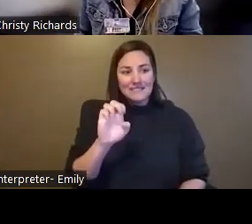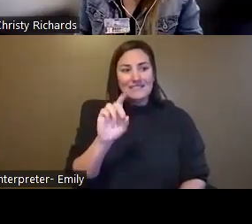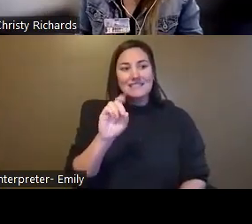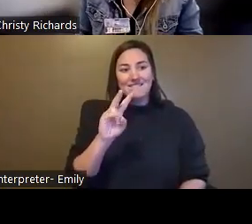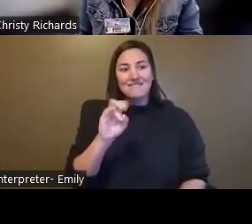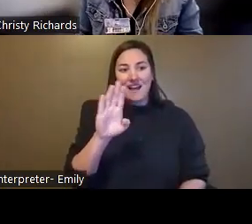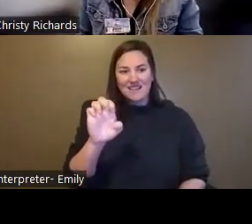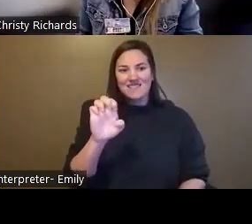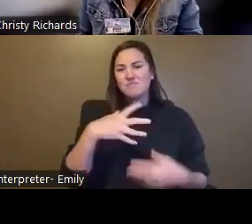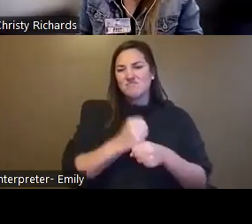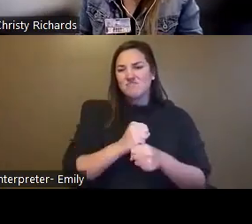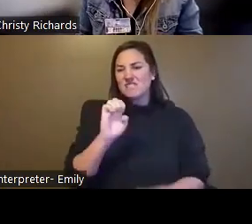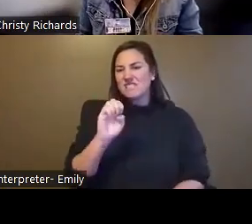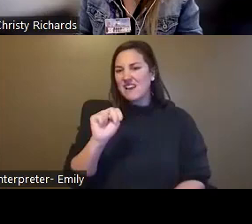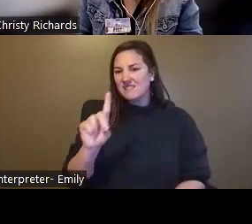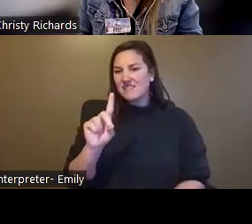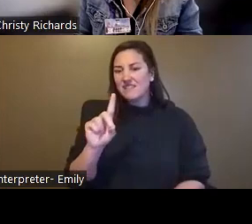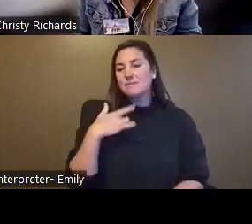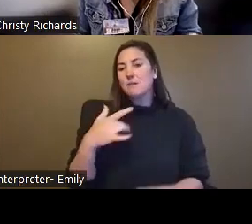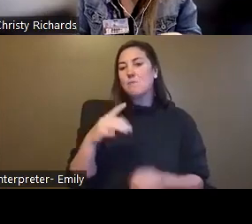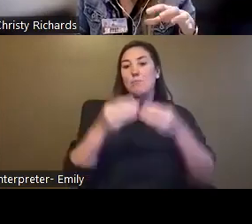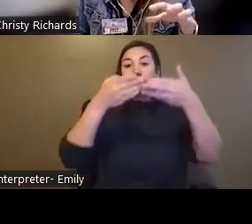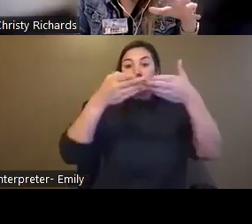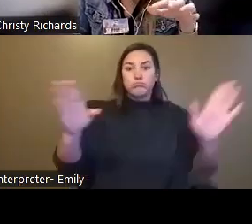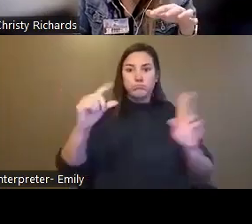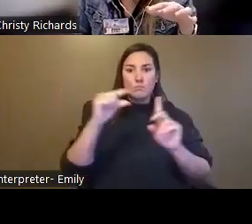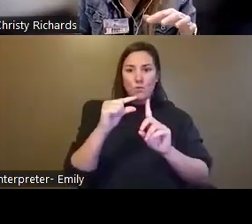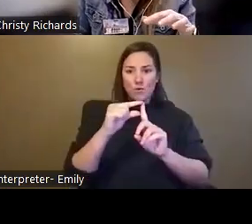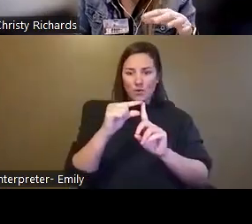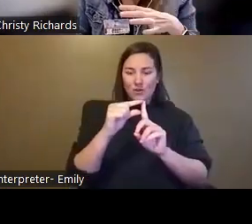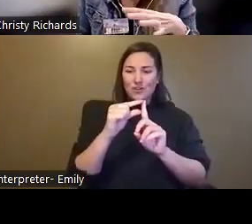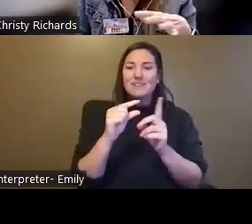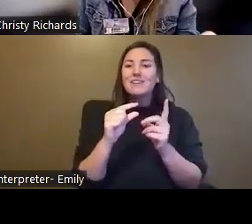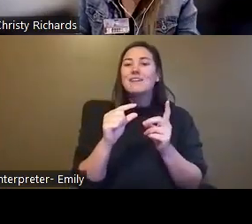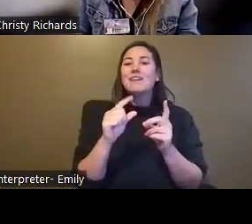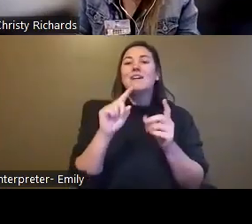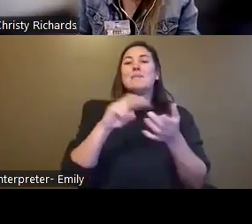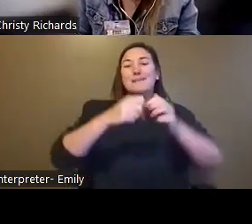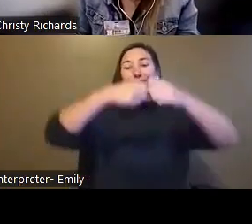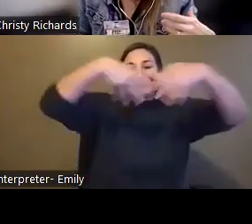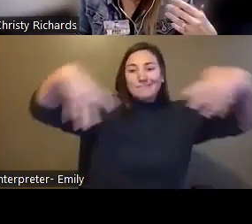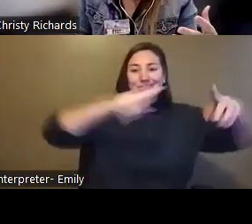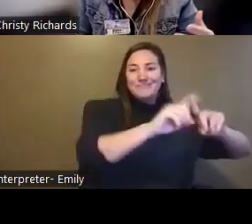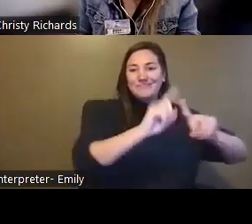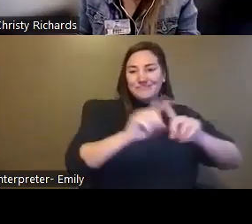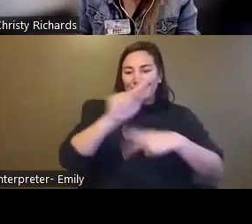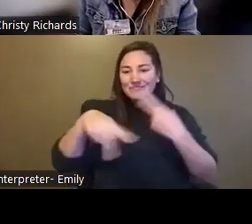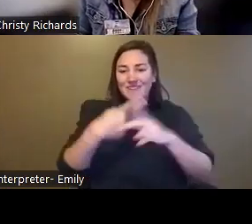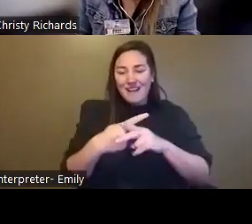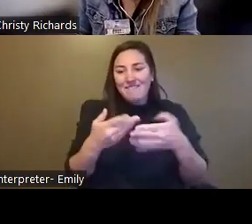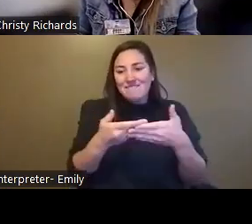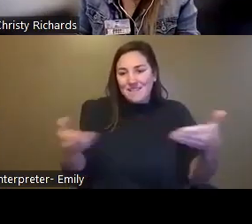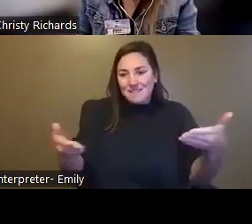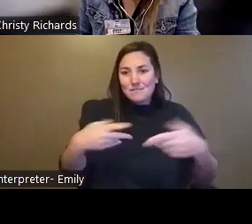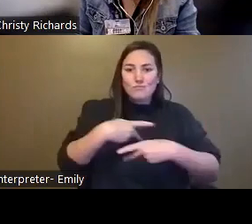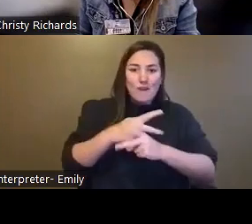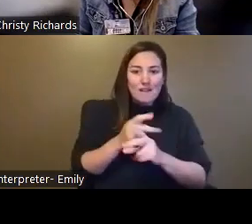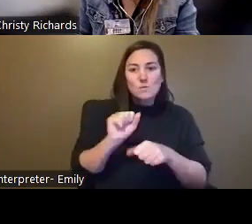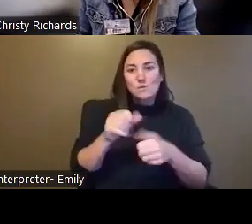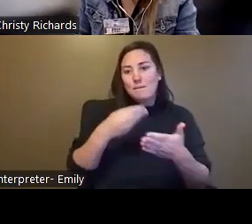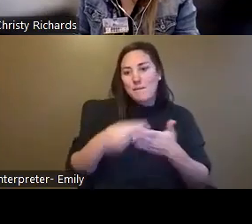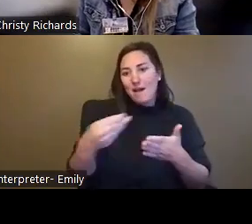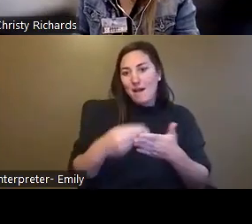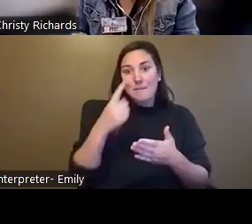helps us to just give a name, an umbrella term for all of these different devices as they come